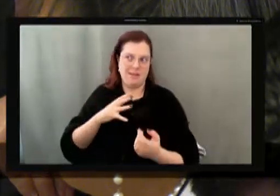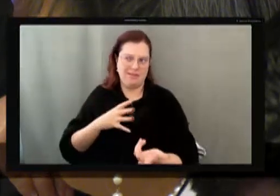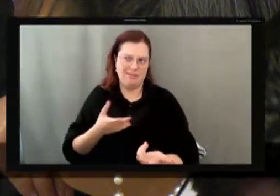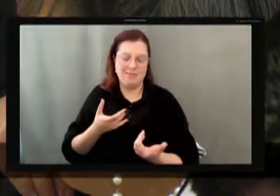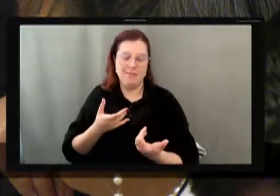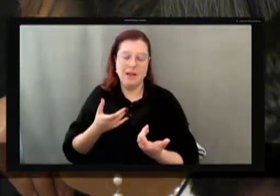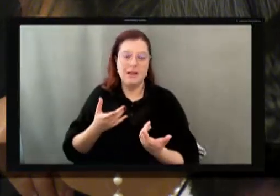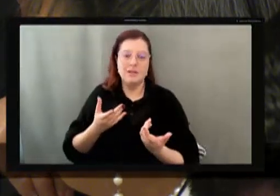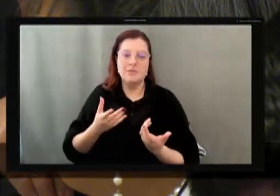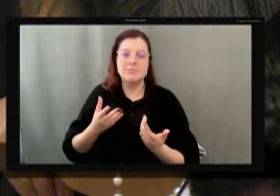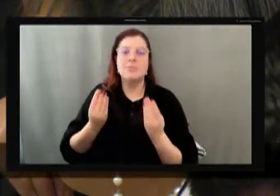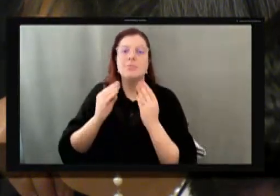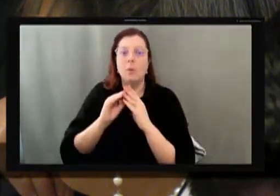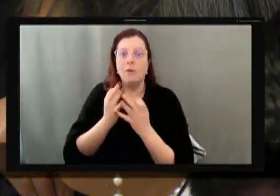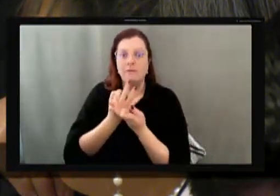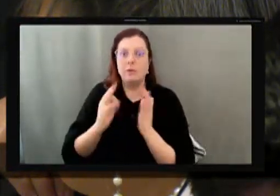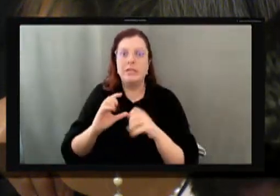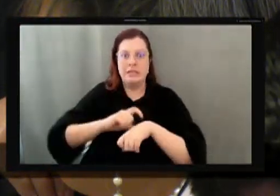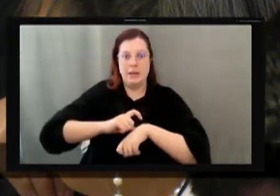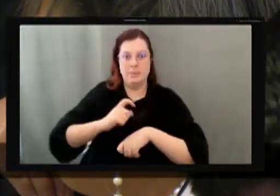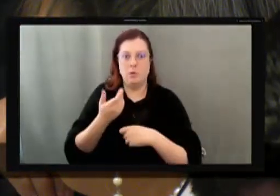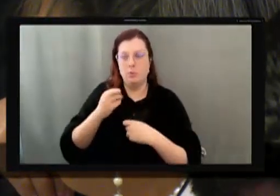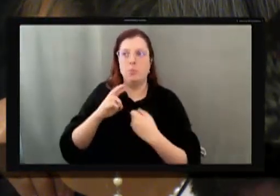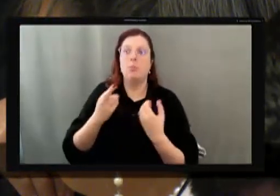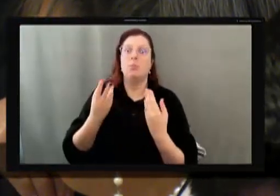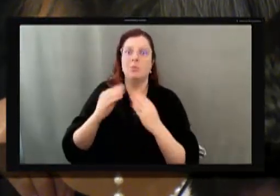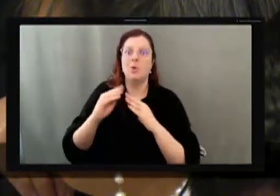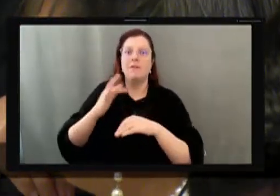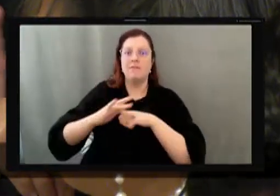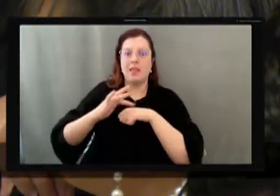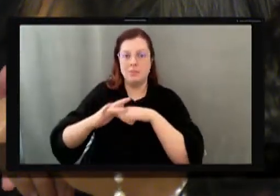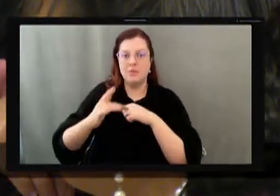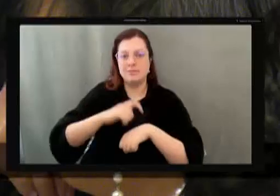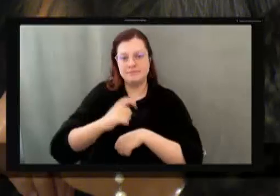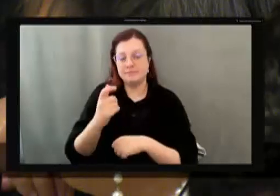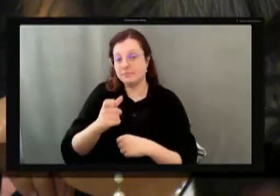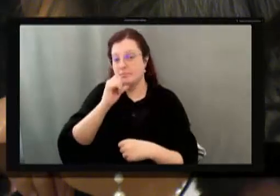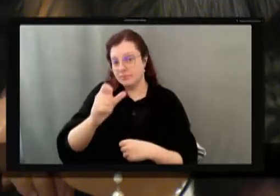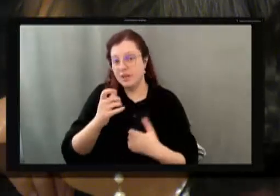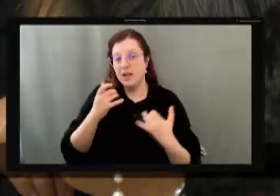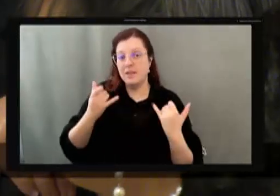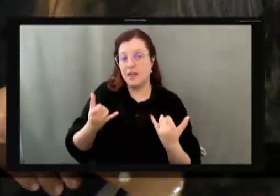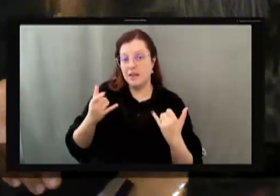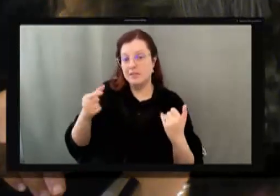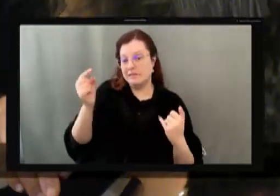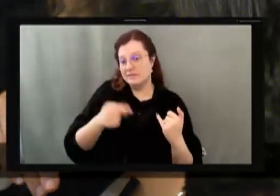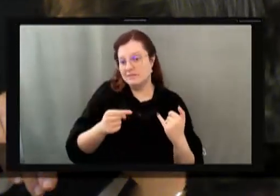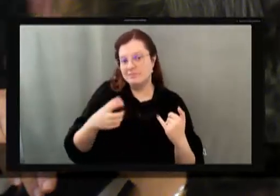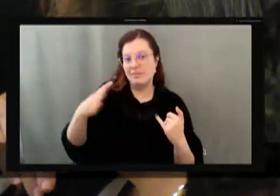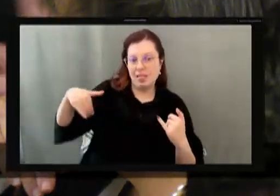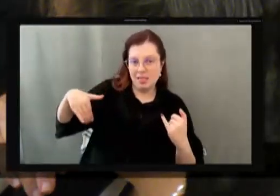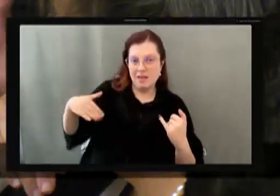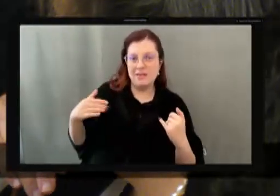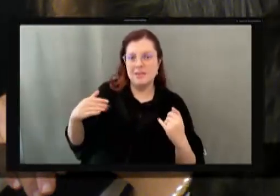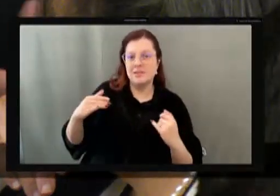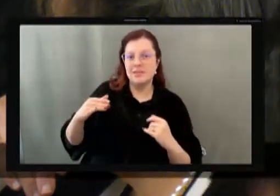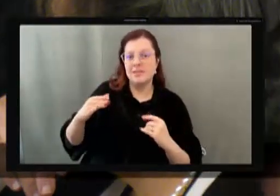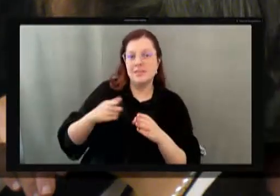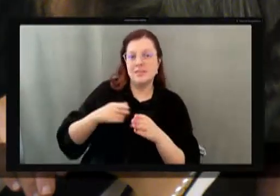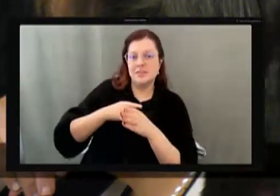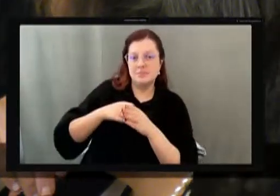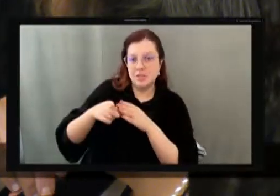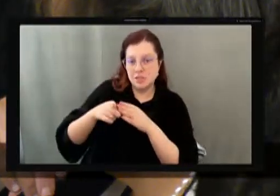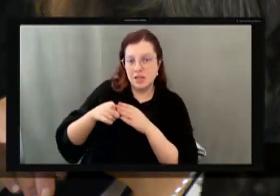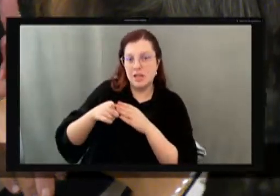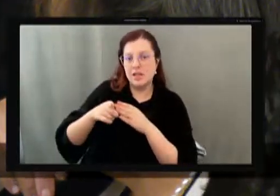It seems like we're not quite there yet on like activating our specialized officers to also be doing that